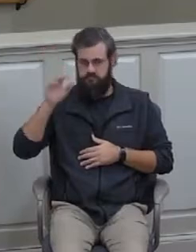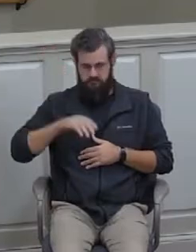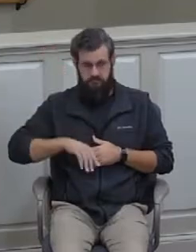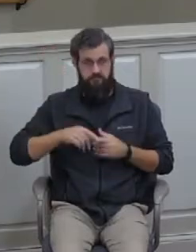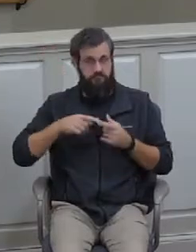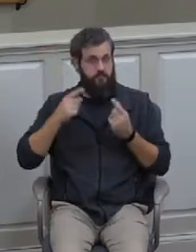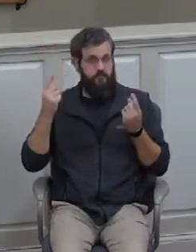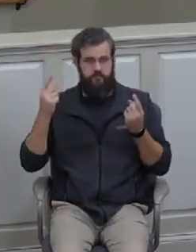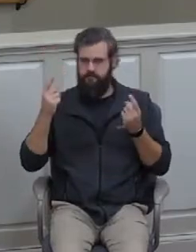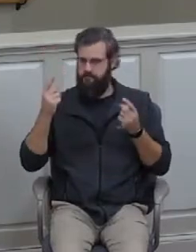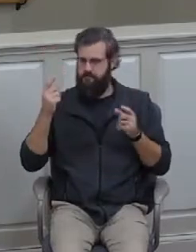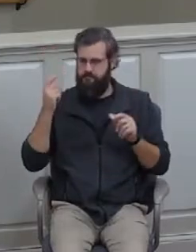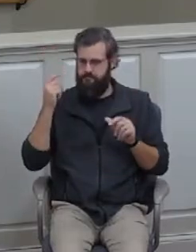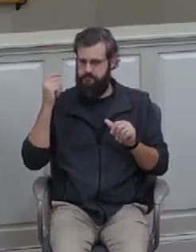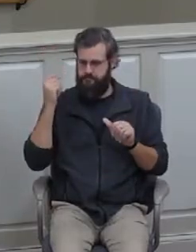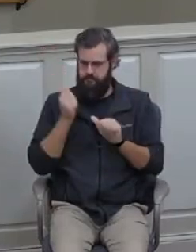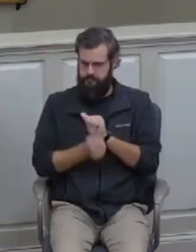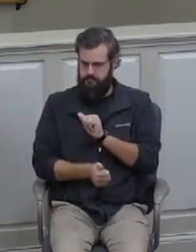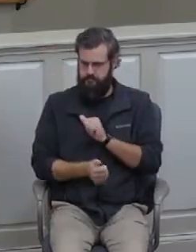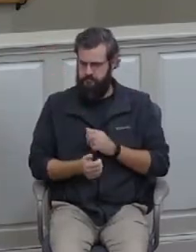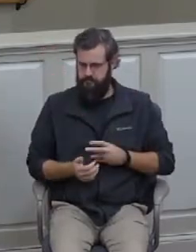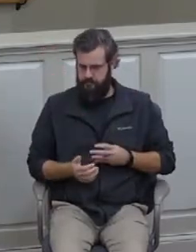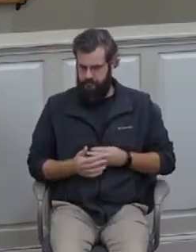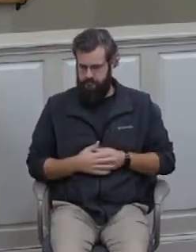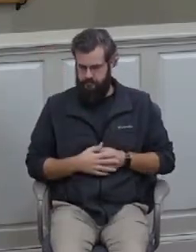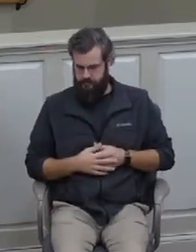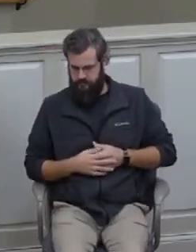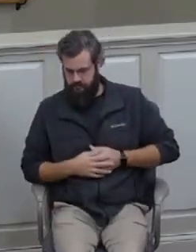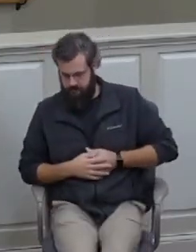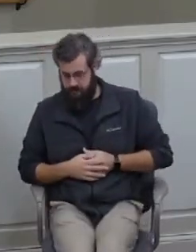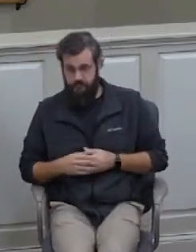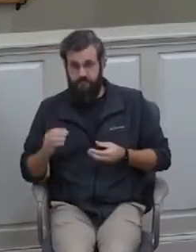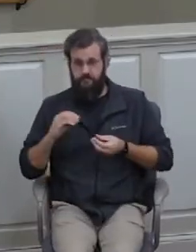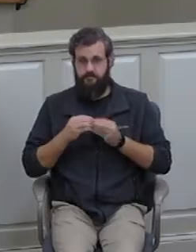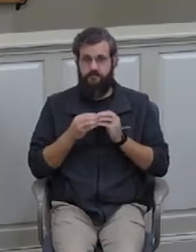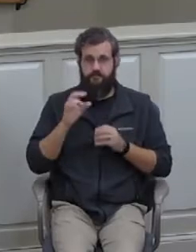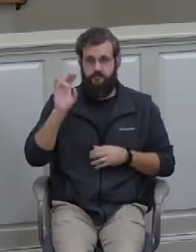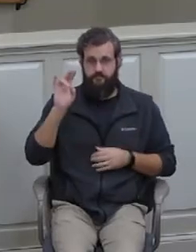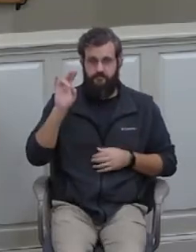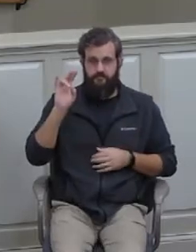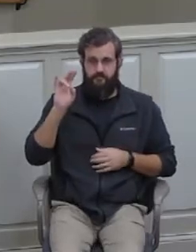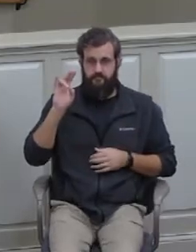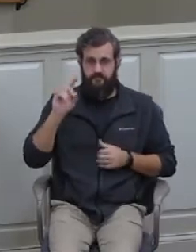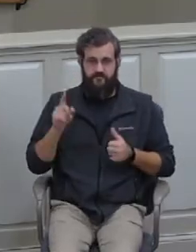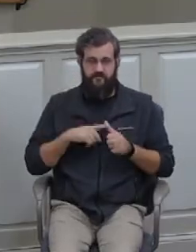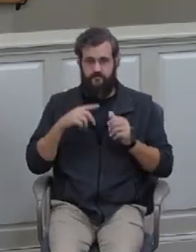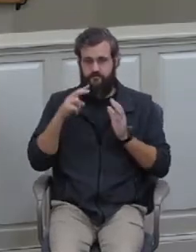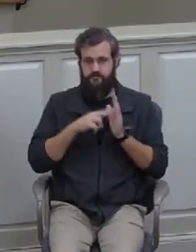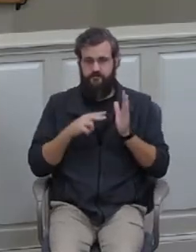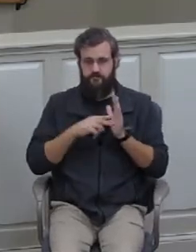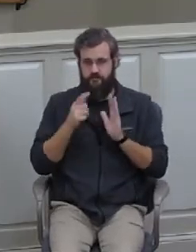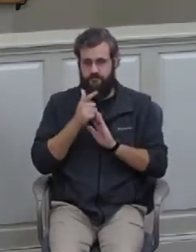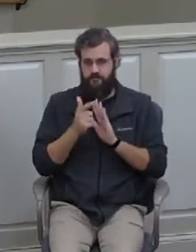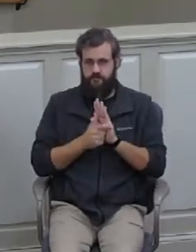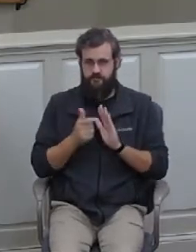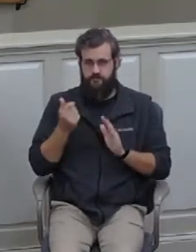Aye. Opposed, like sign. Motion carries. Item 7 is the first reading of ordinance